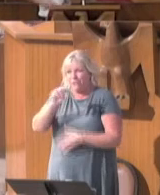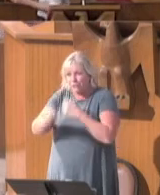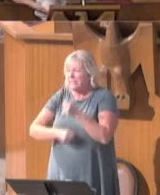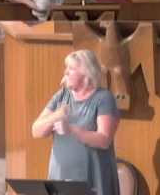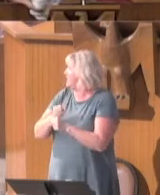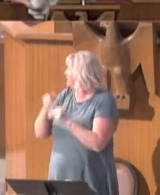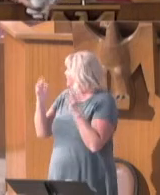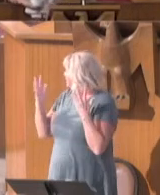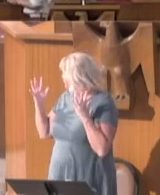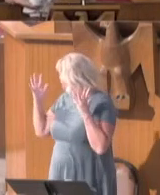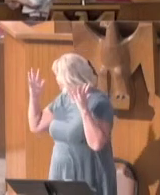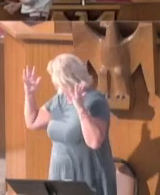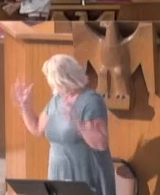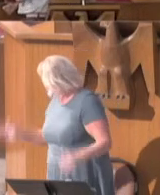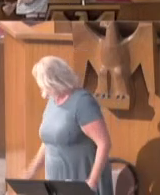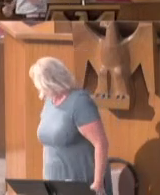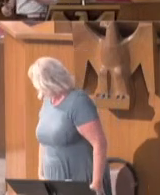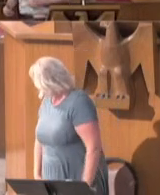her a round of applause.